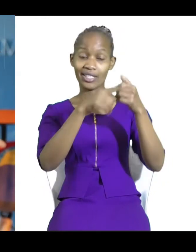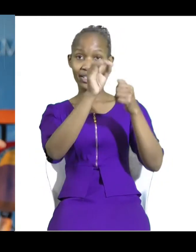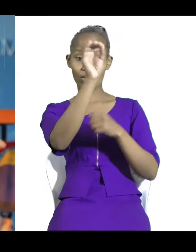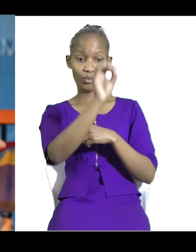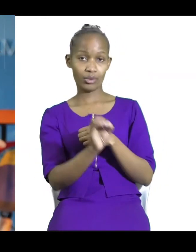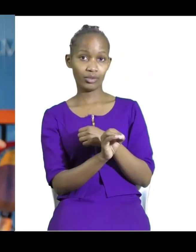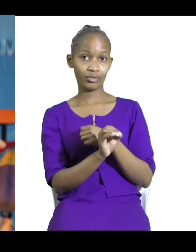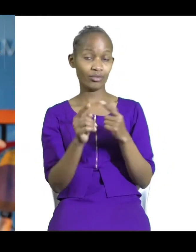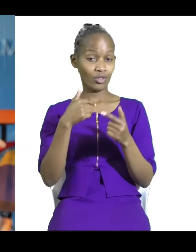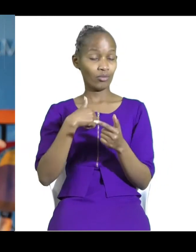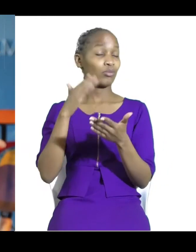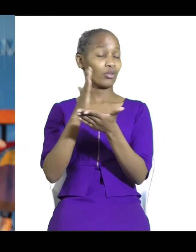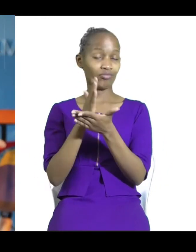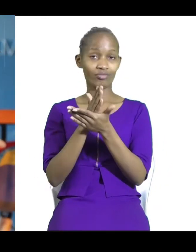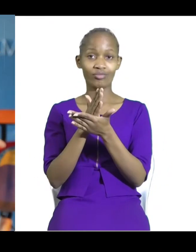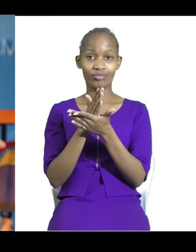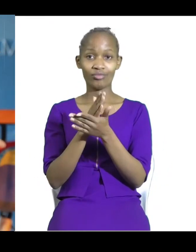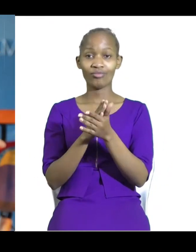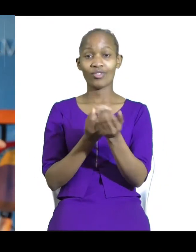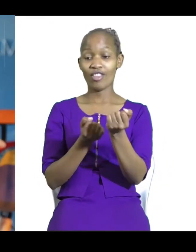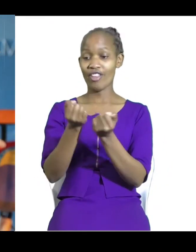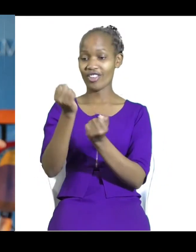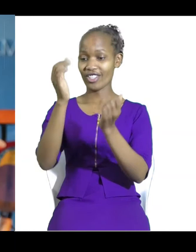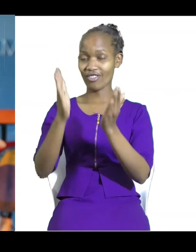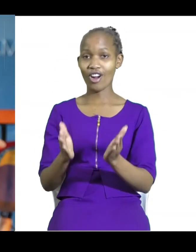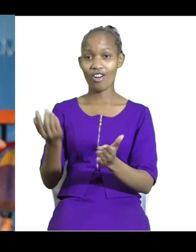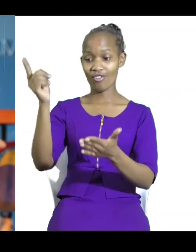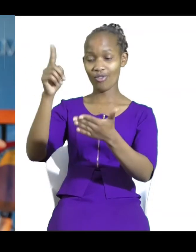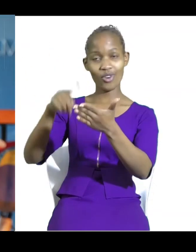So 60%, and to me that has been the driver